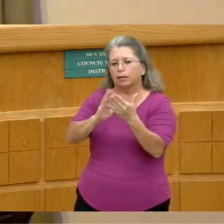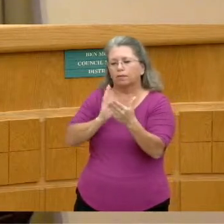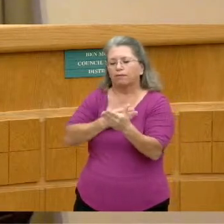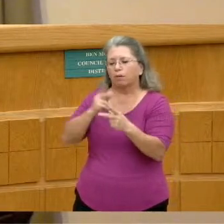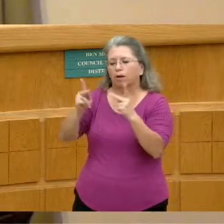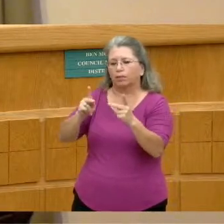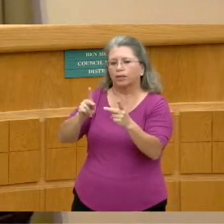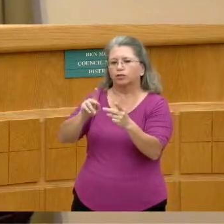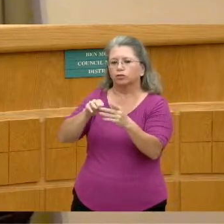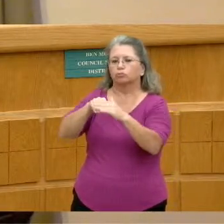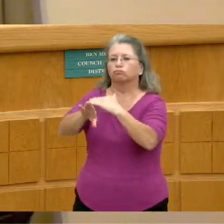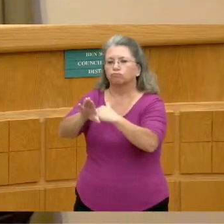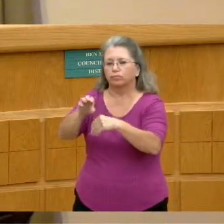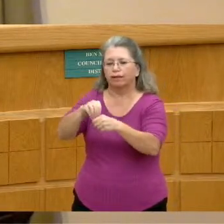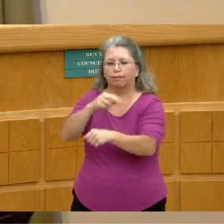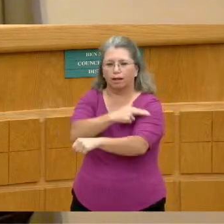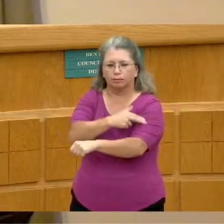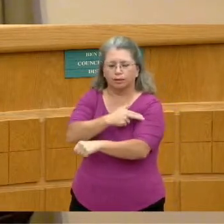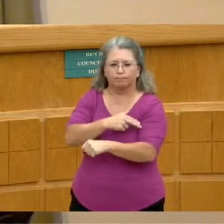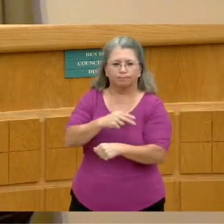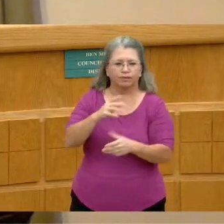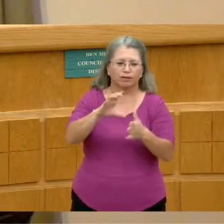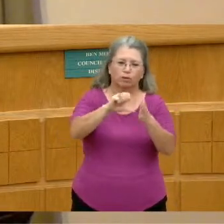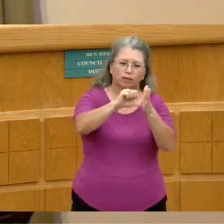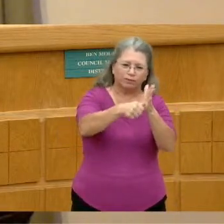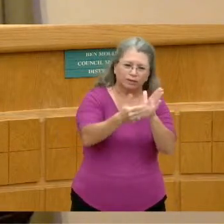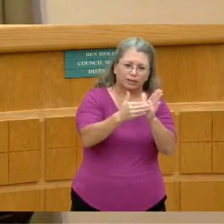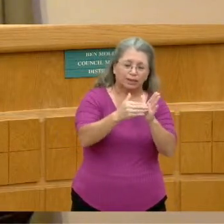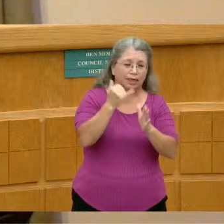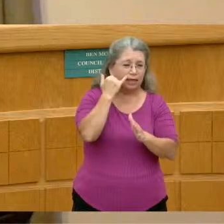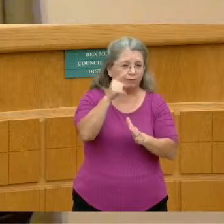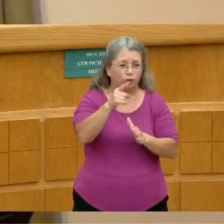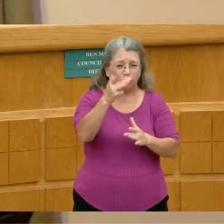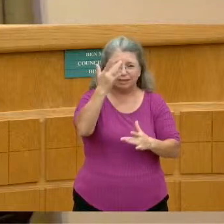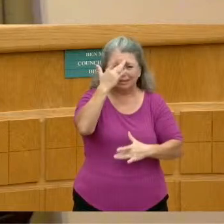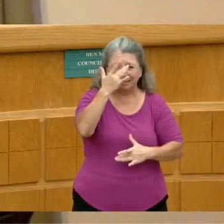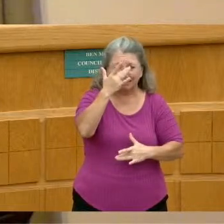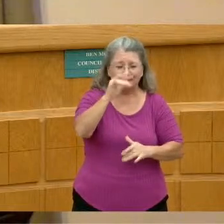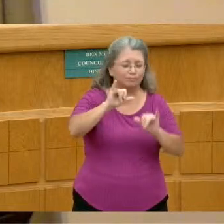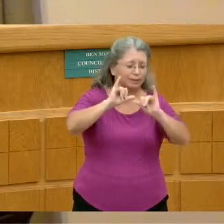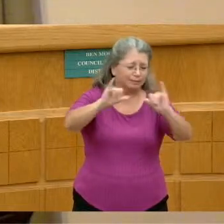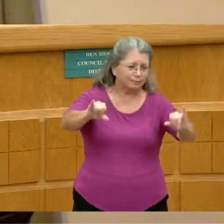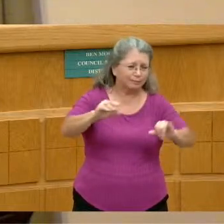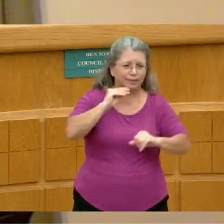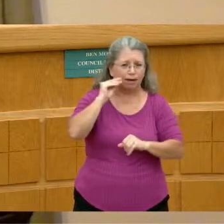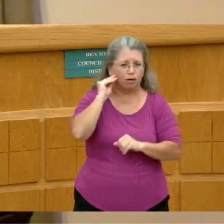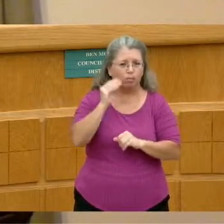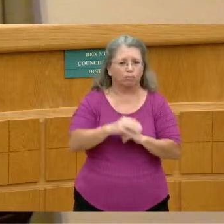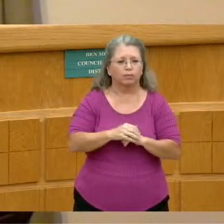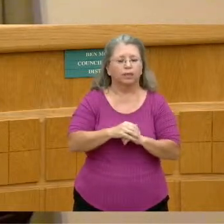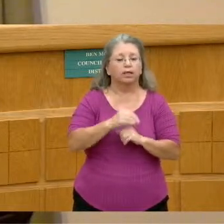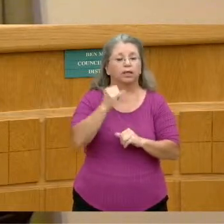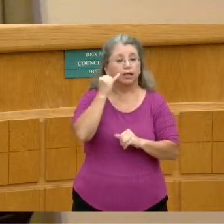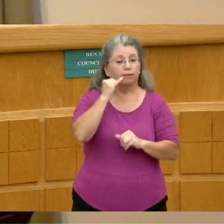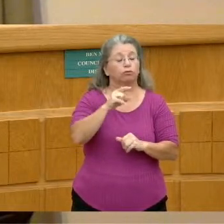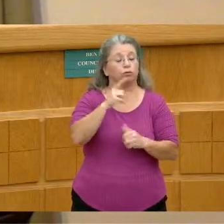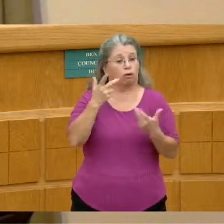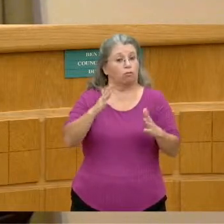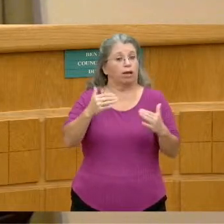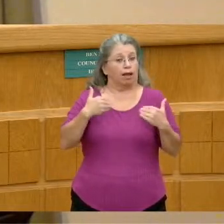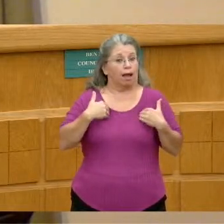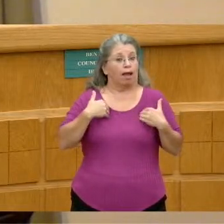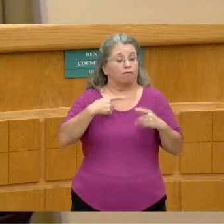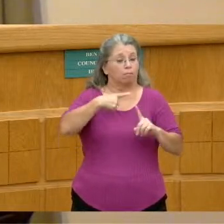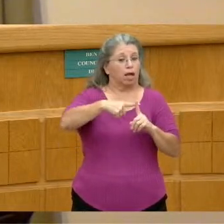points. If you are sick, stay home. If you are positive for COVID-19,